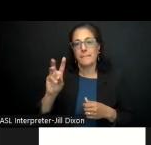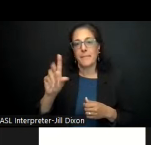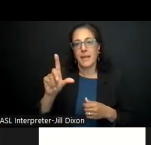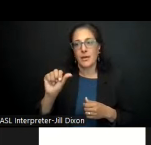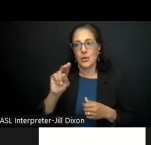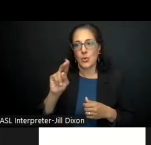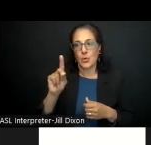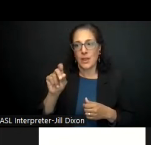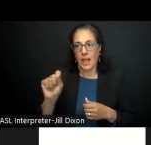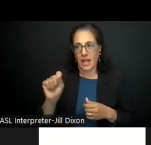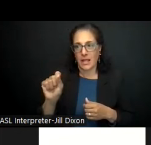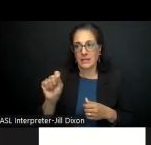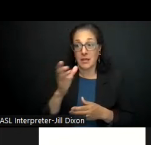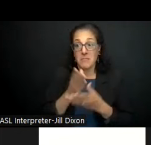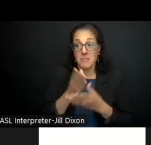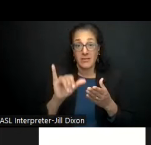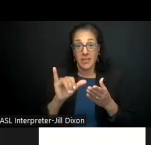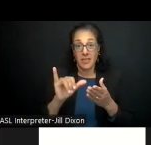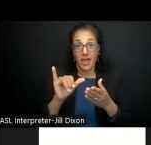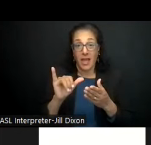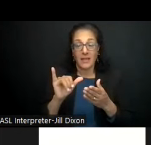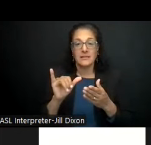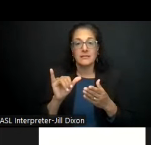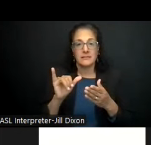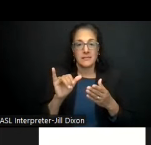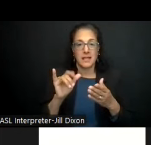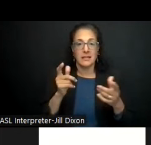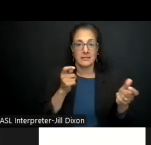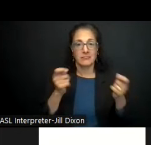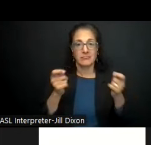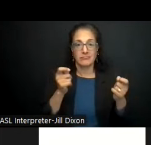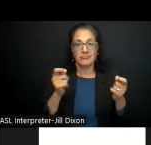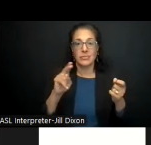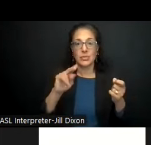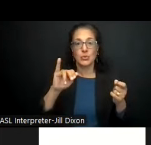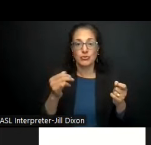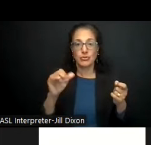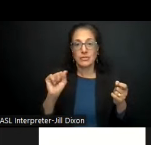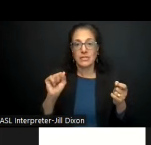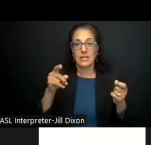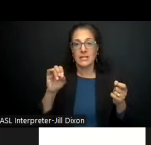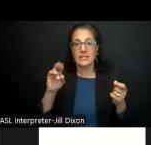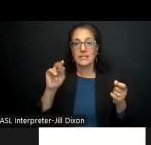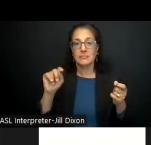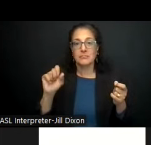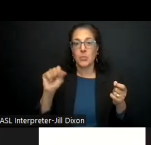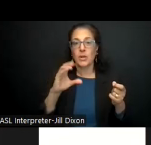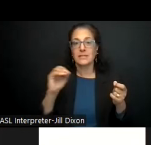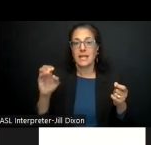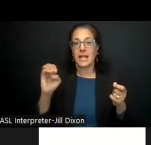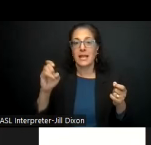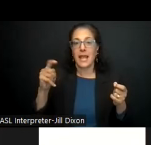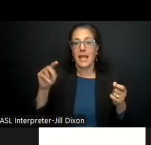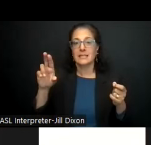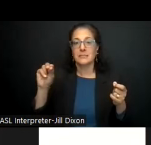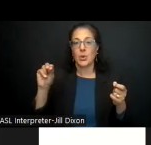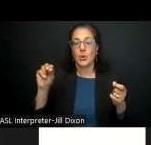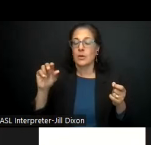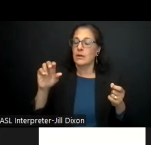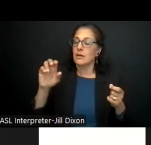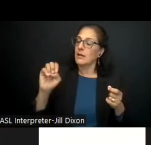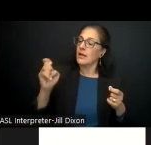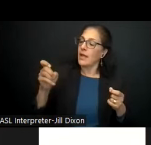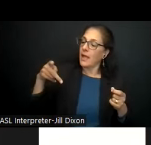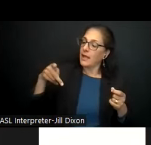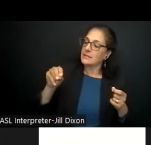this is within the jurisdiction of the New Jersey Sports and Exposition Authority. So it's another agency